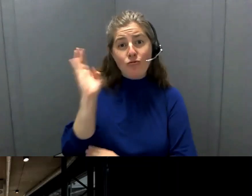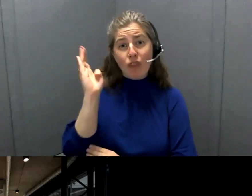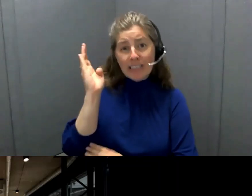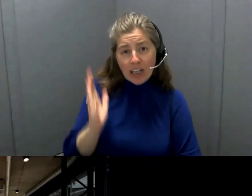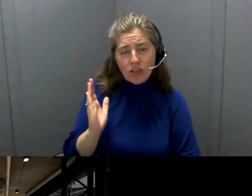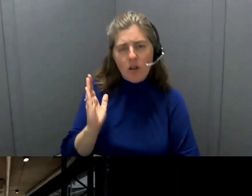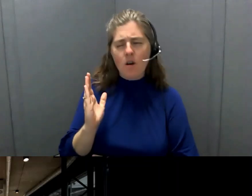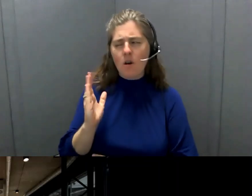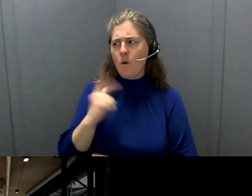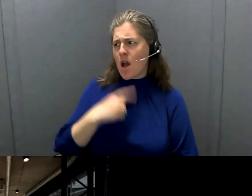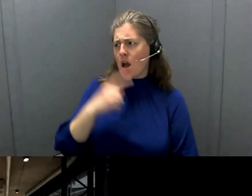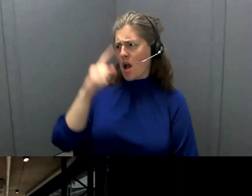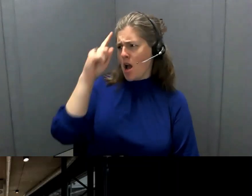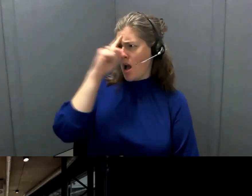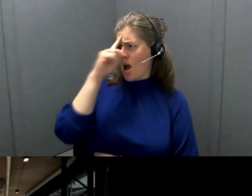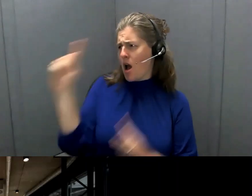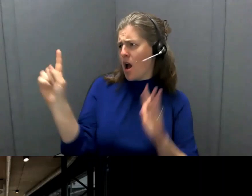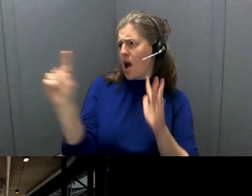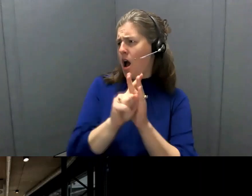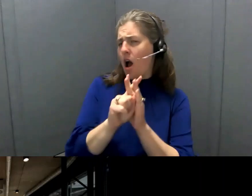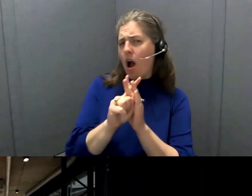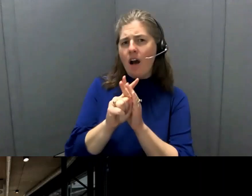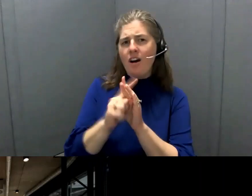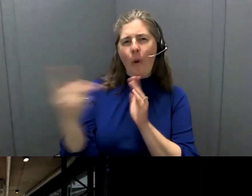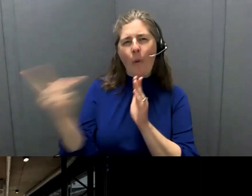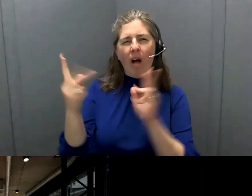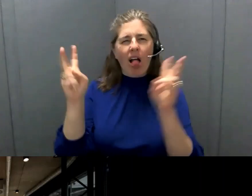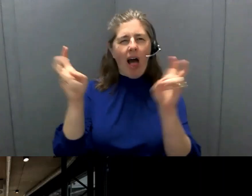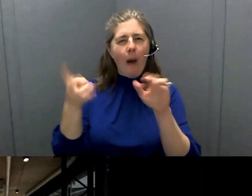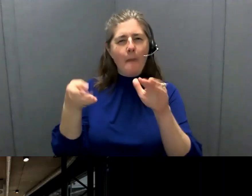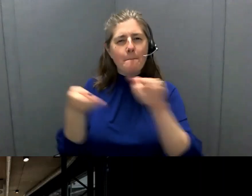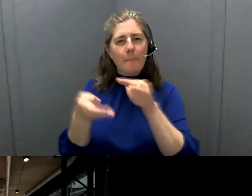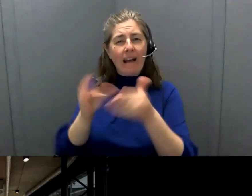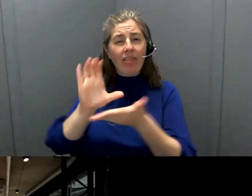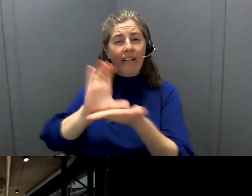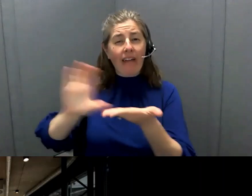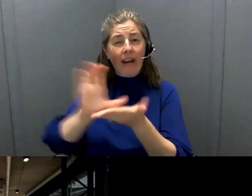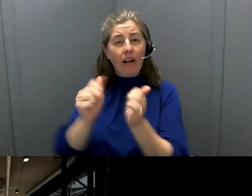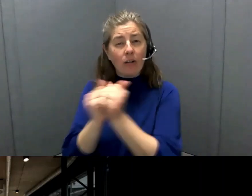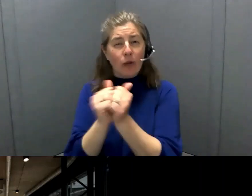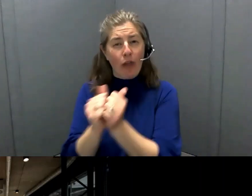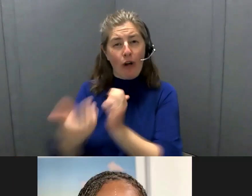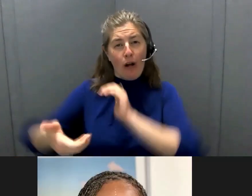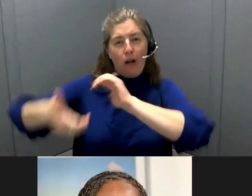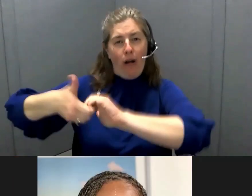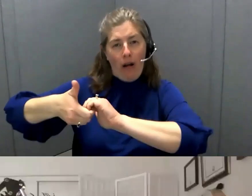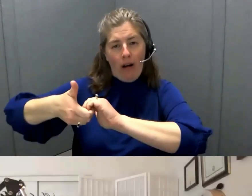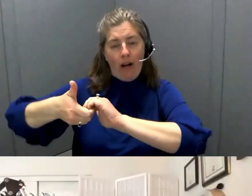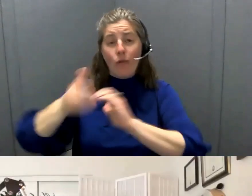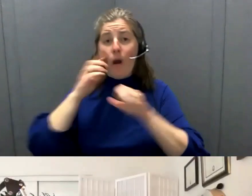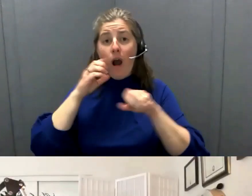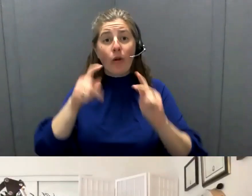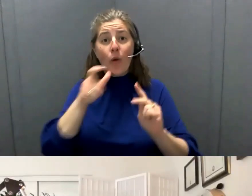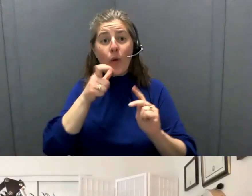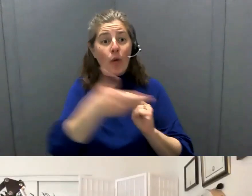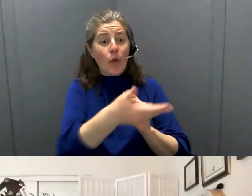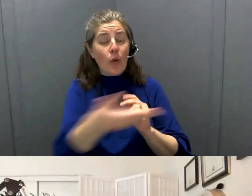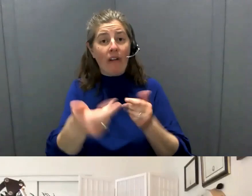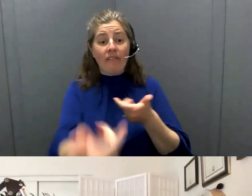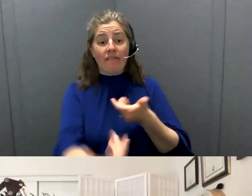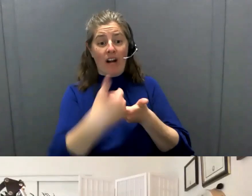the idea, why not bake this cake together? Let's have an opportunity for those who've been invited, and that's